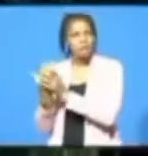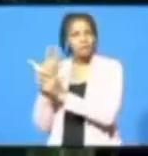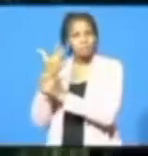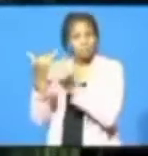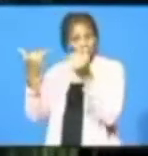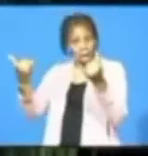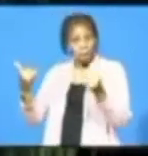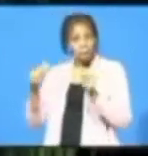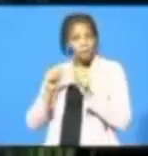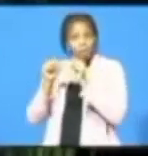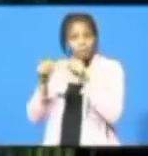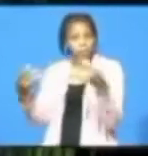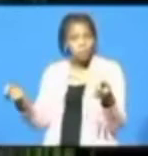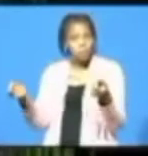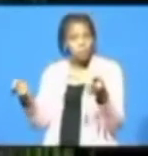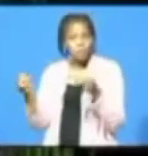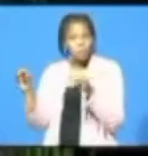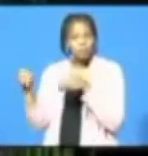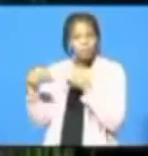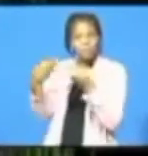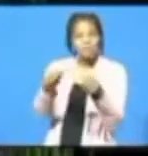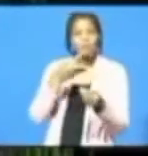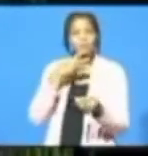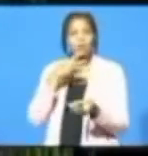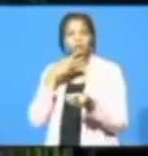to water the valley.